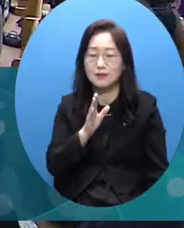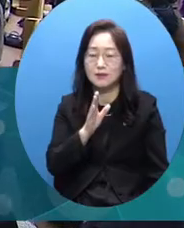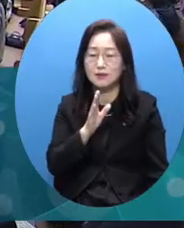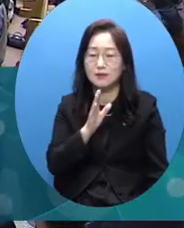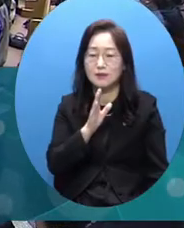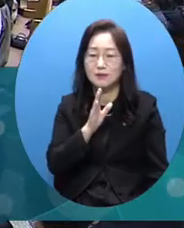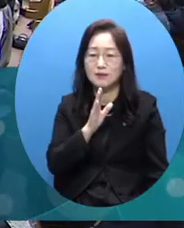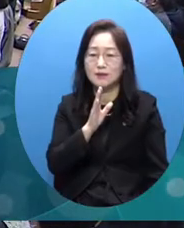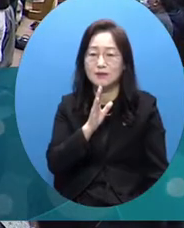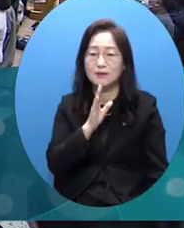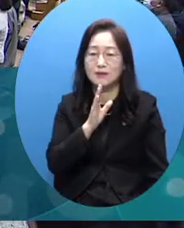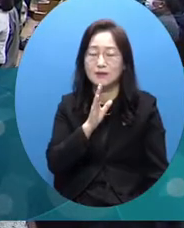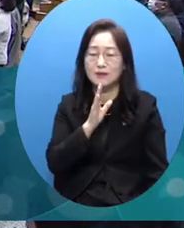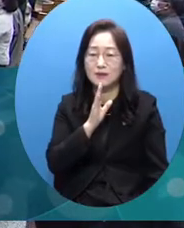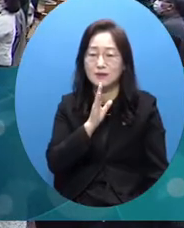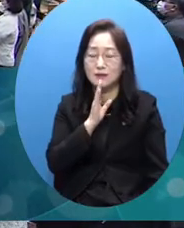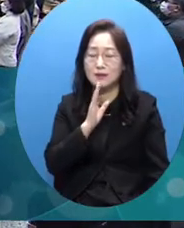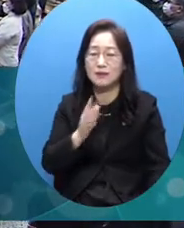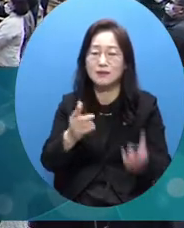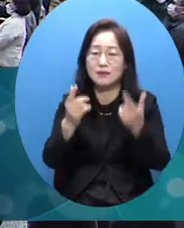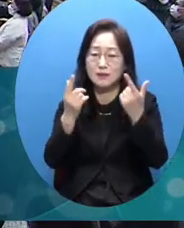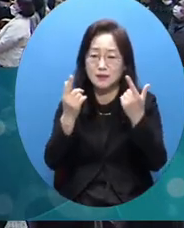oh Mommy